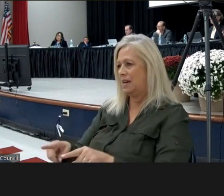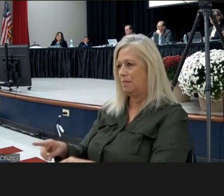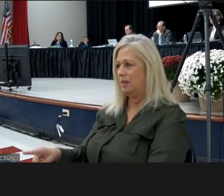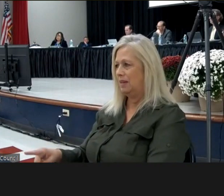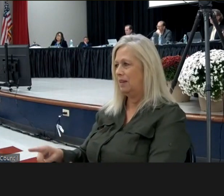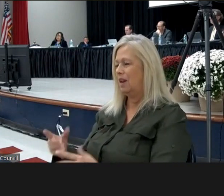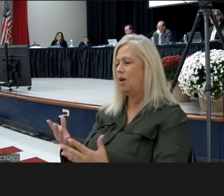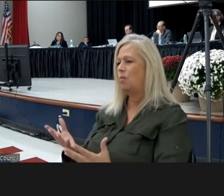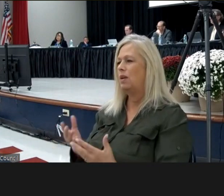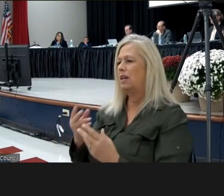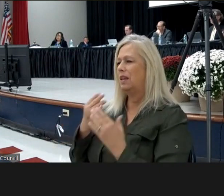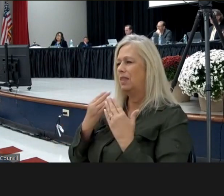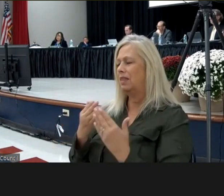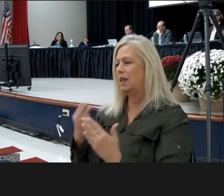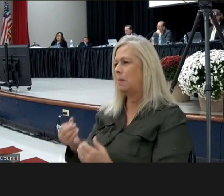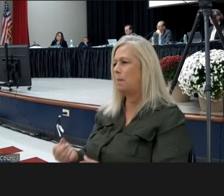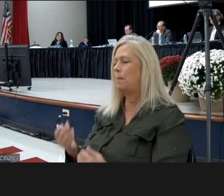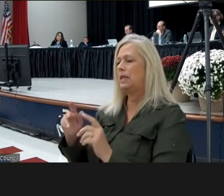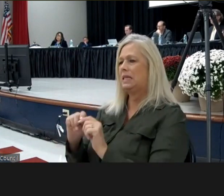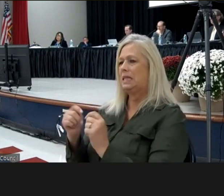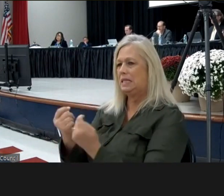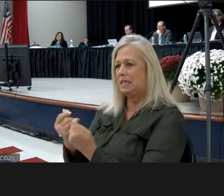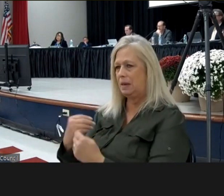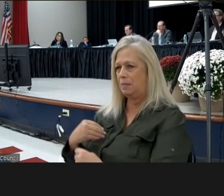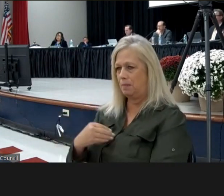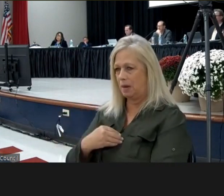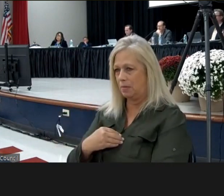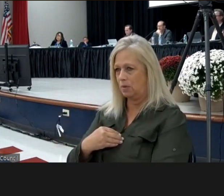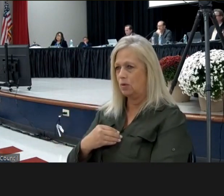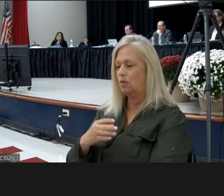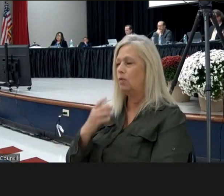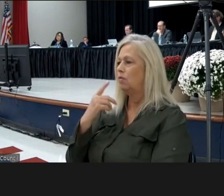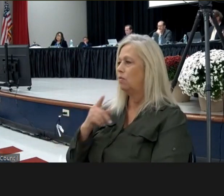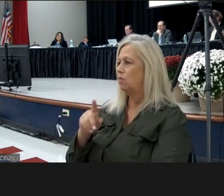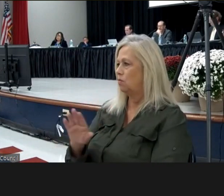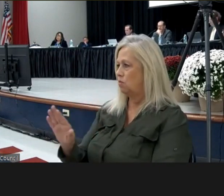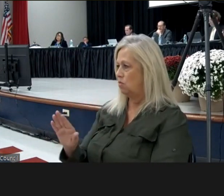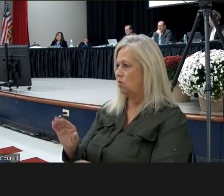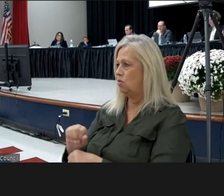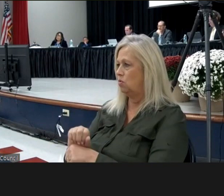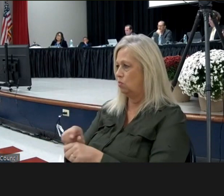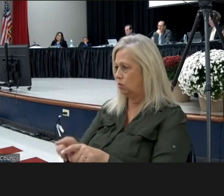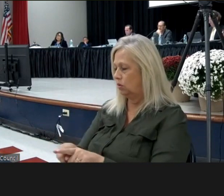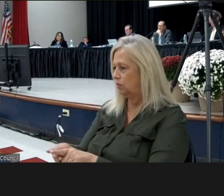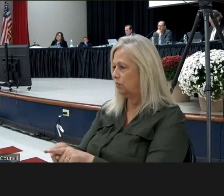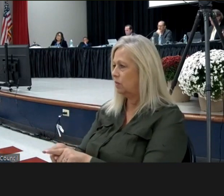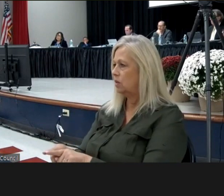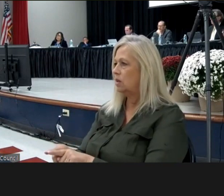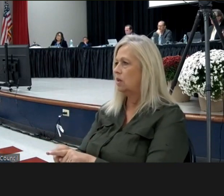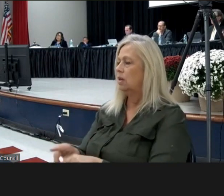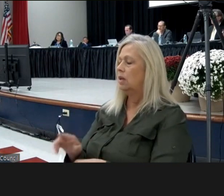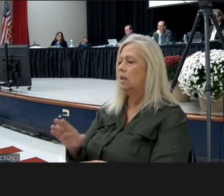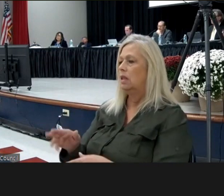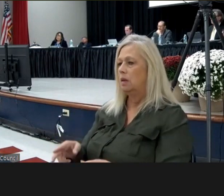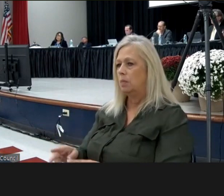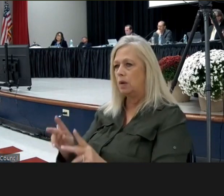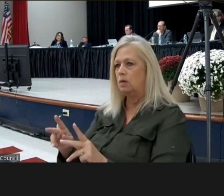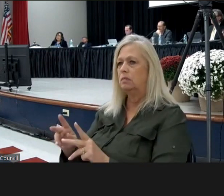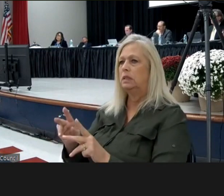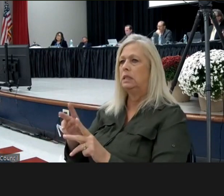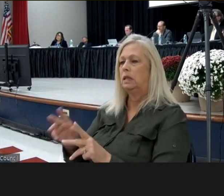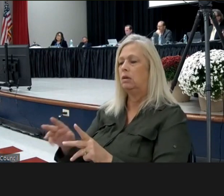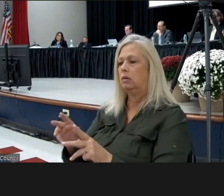many team members on Bradley Ford's team for their continued partnership and collaboration with us, for their permitting, plan